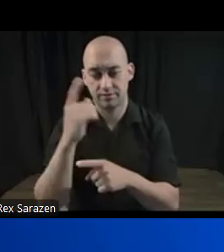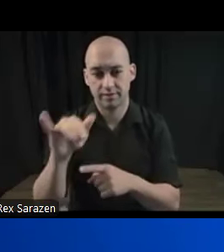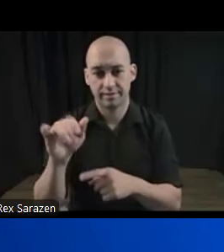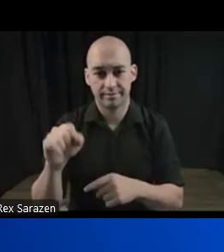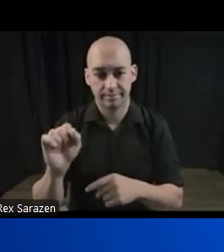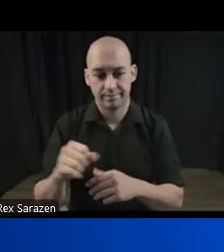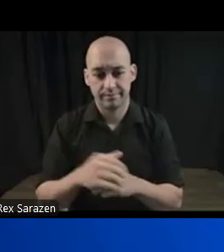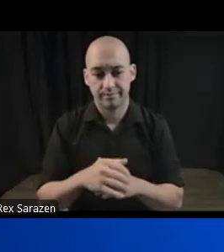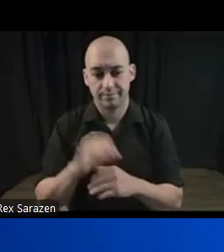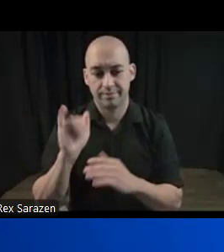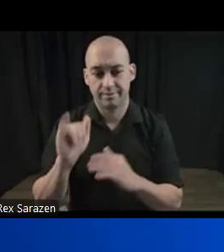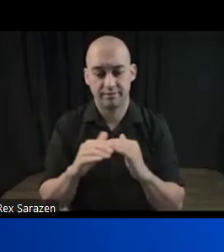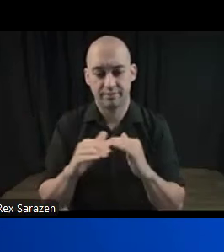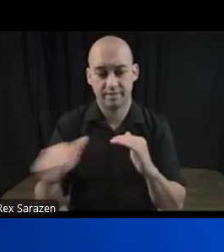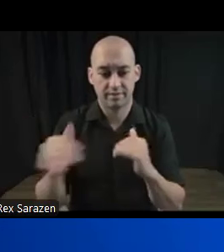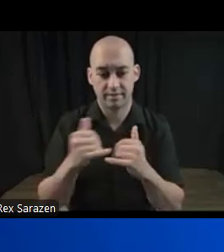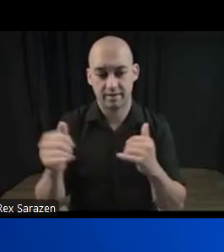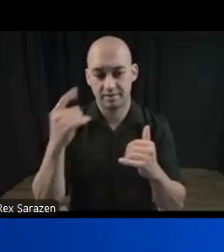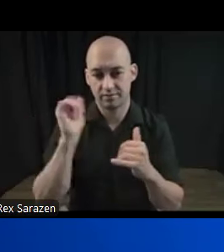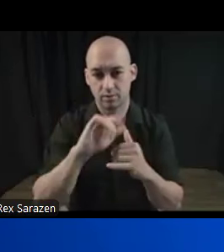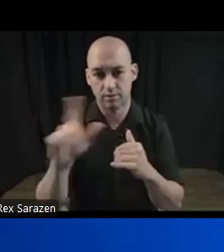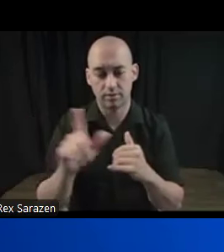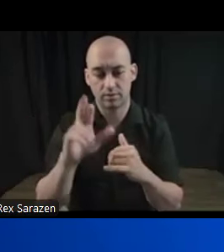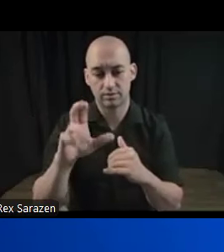That has now flatlined it for all of our CFEs.